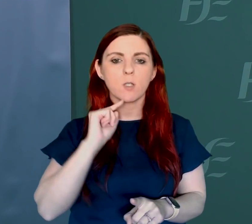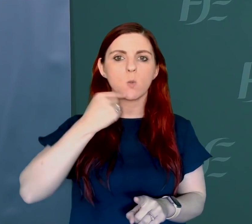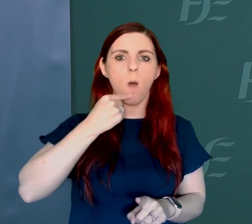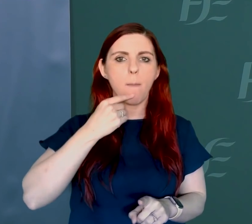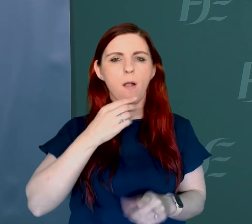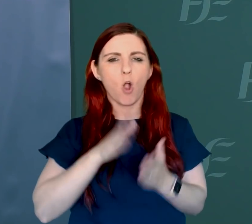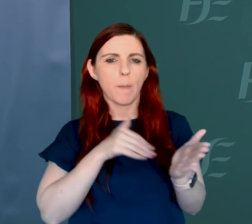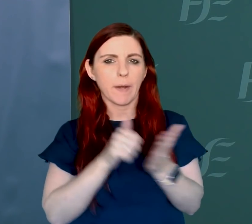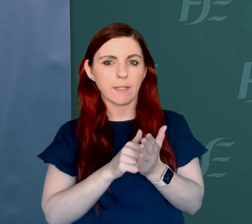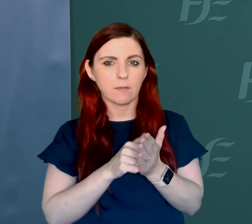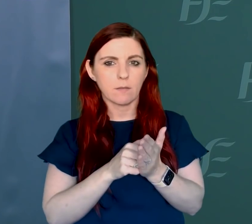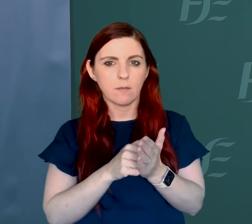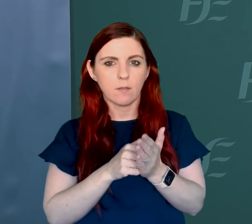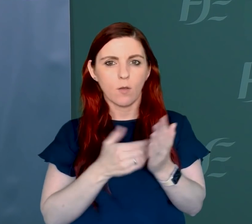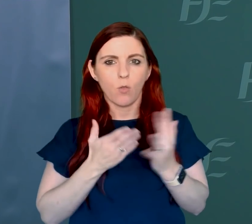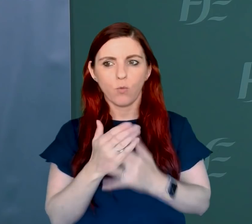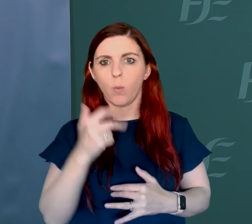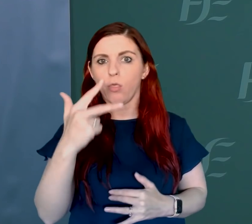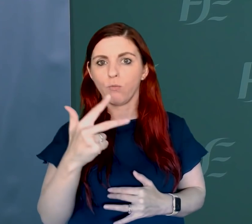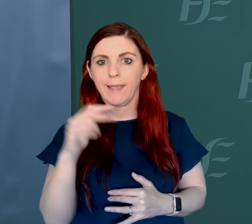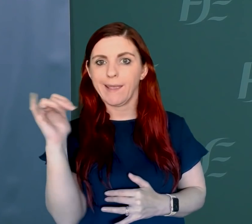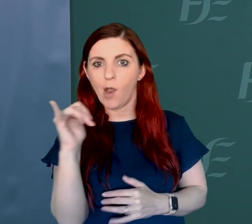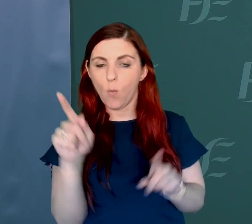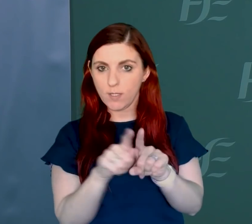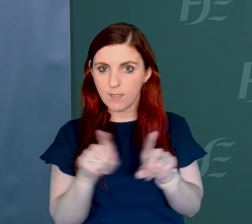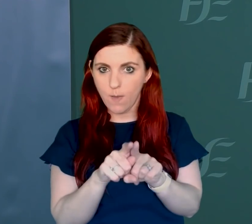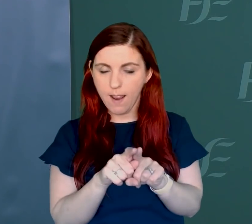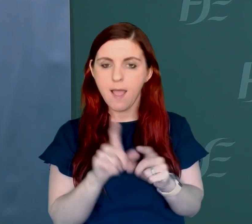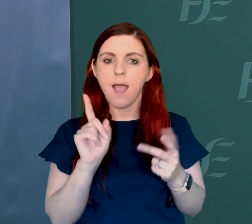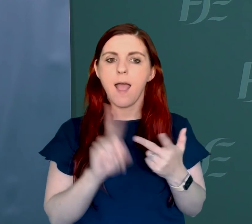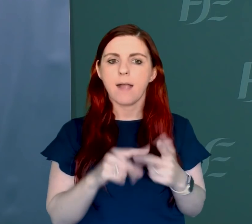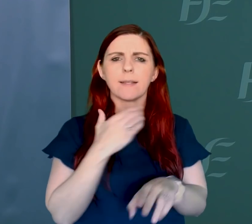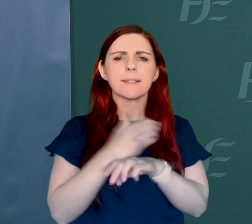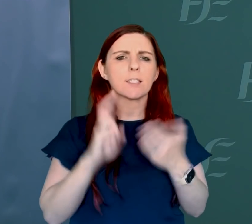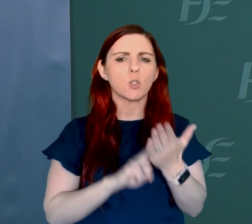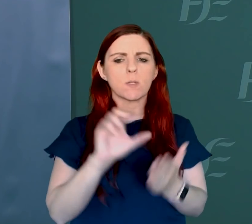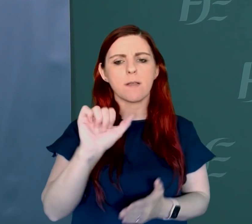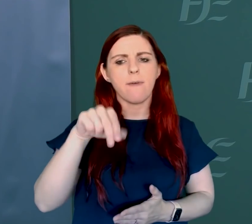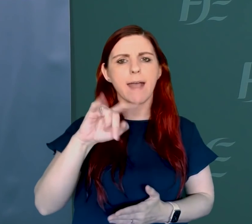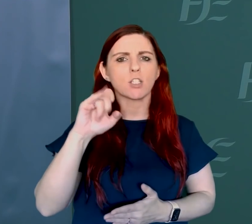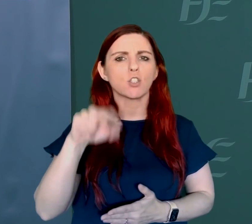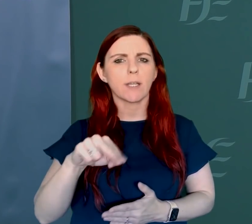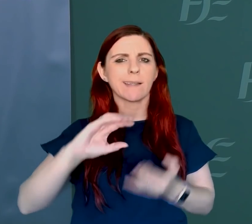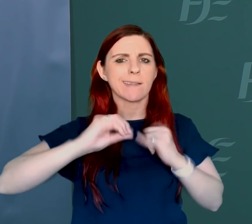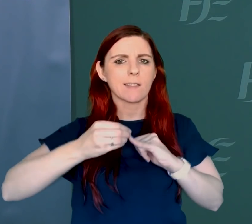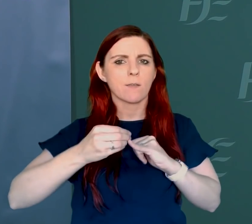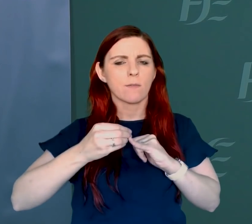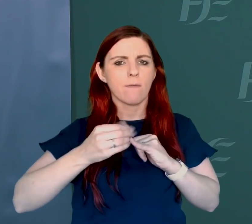operators across the 3 airports. Continued use of antigen tests for public health